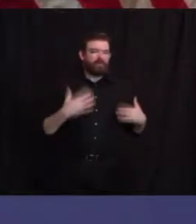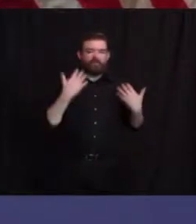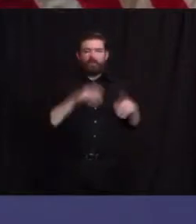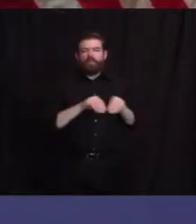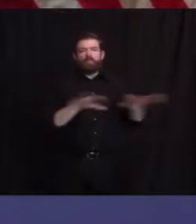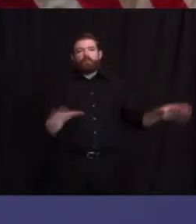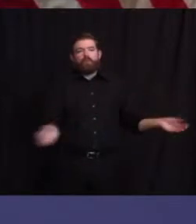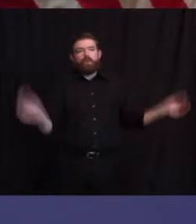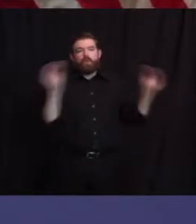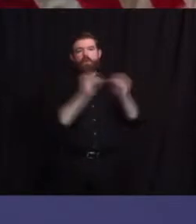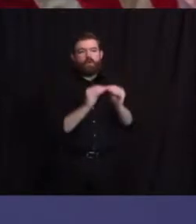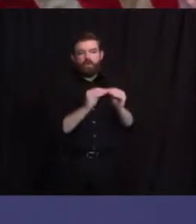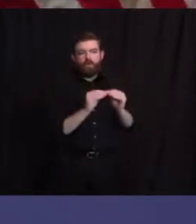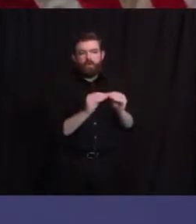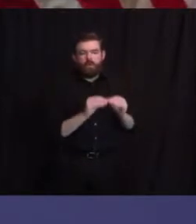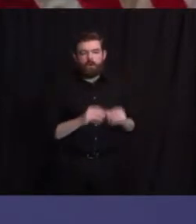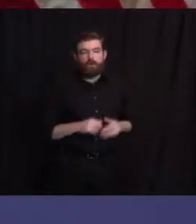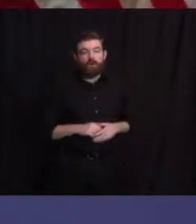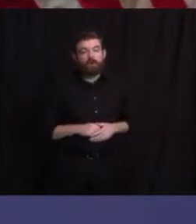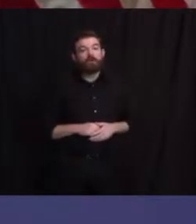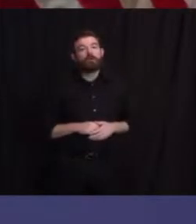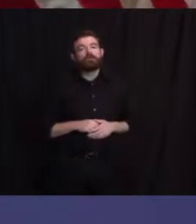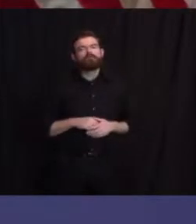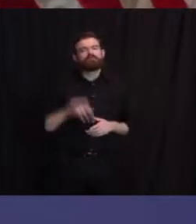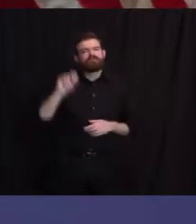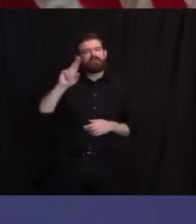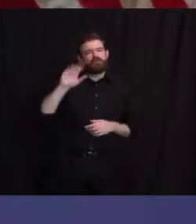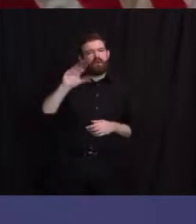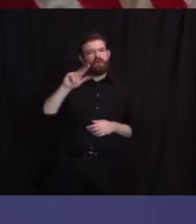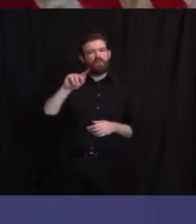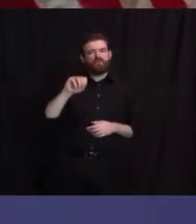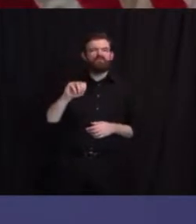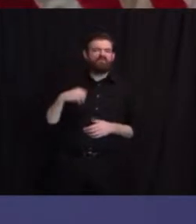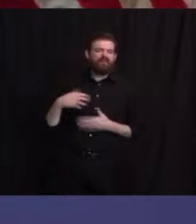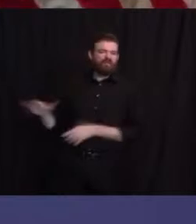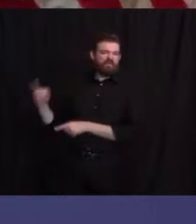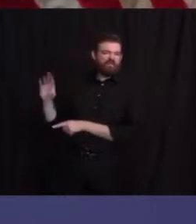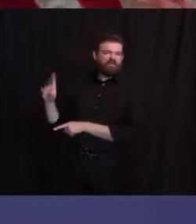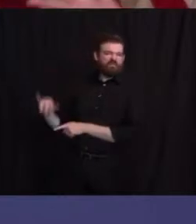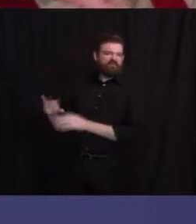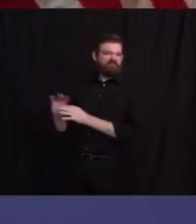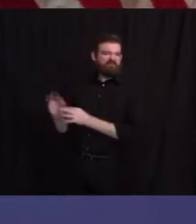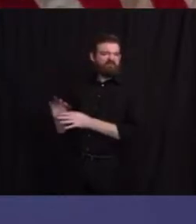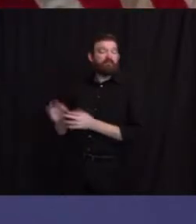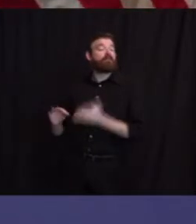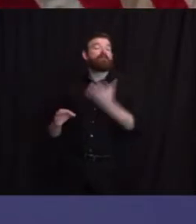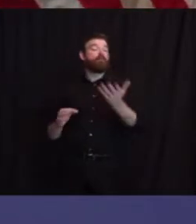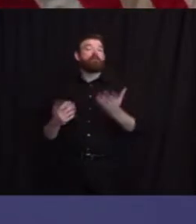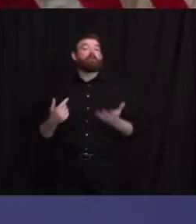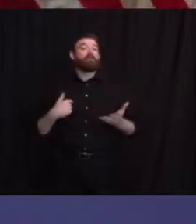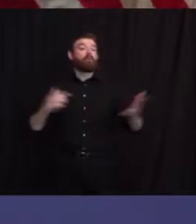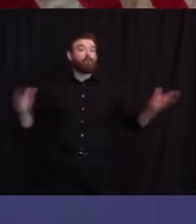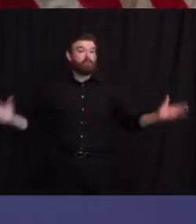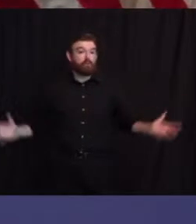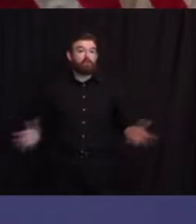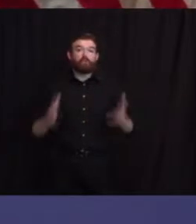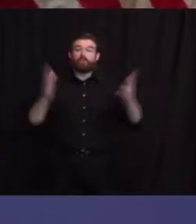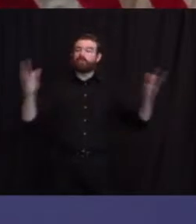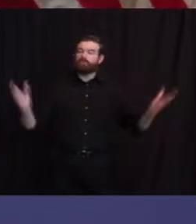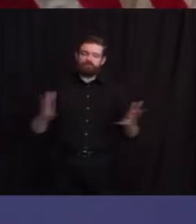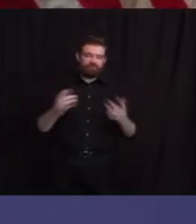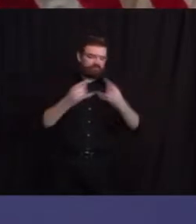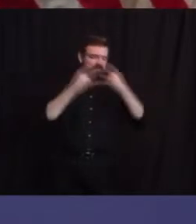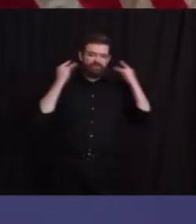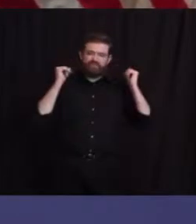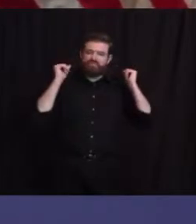on I've become, I hope, one of America's biggest mask guys, face coverings guys. I'll defer to Christine, however, on the guidance